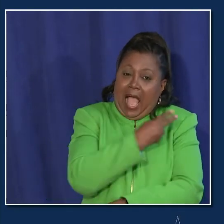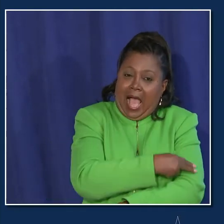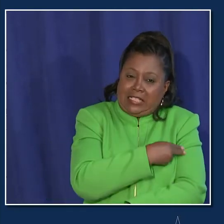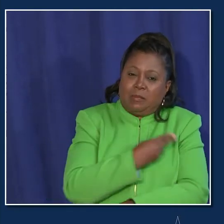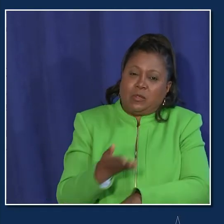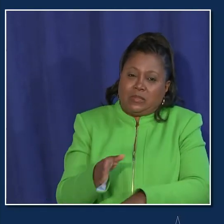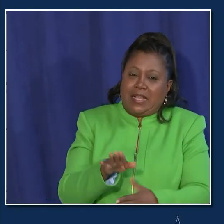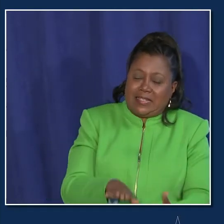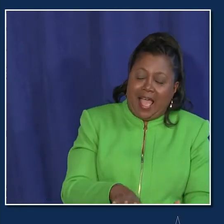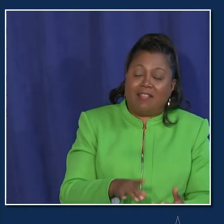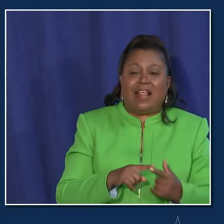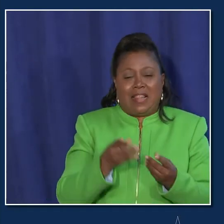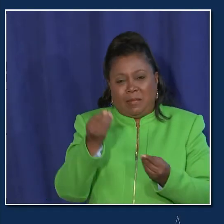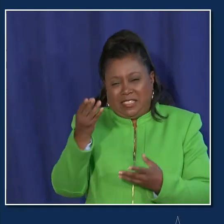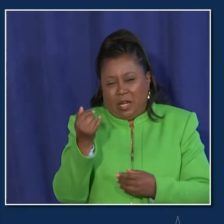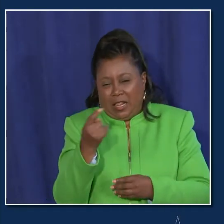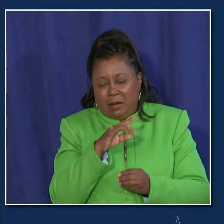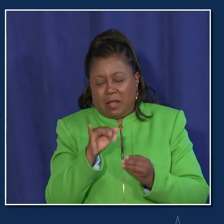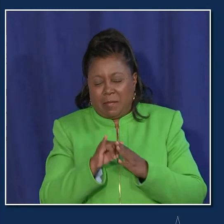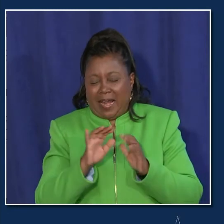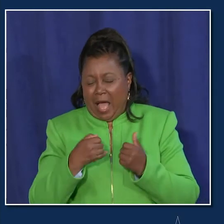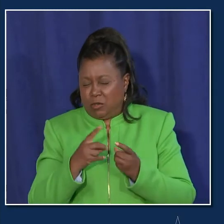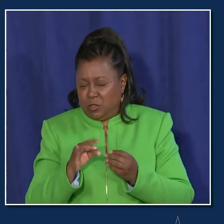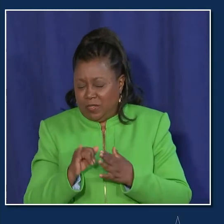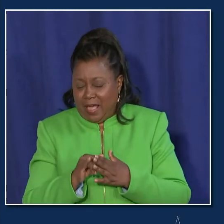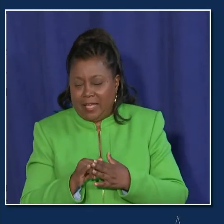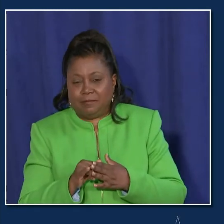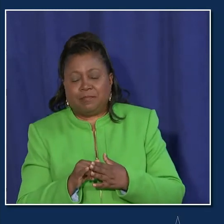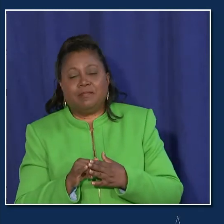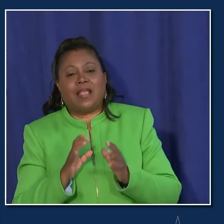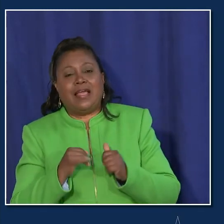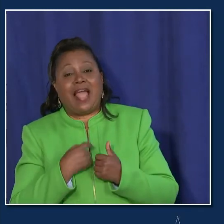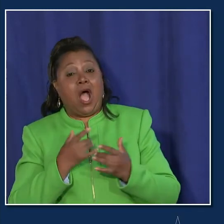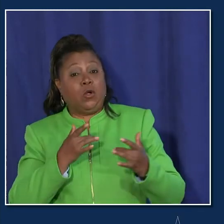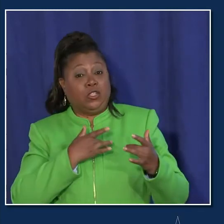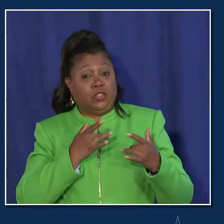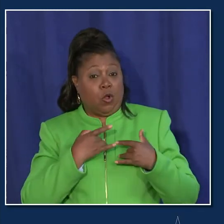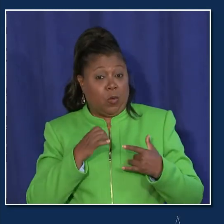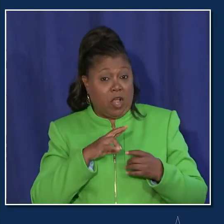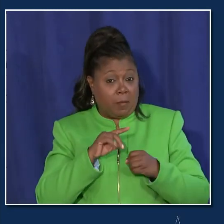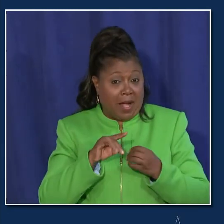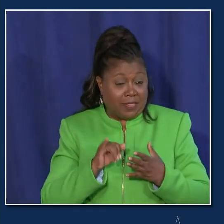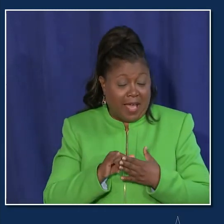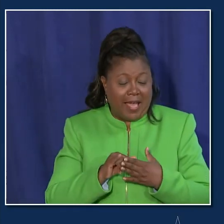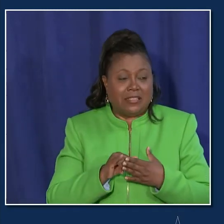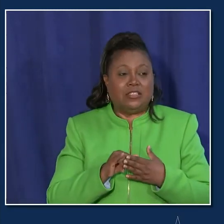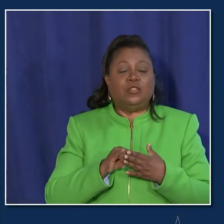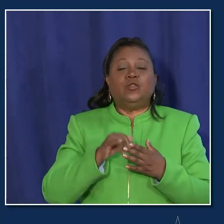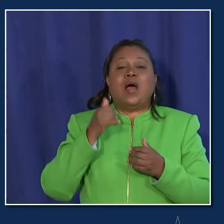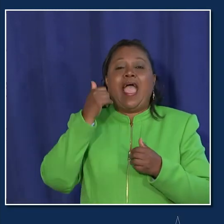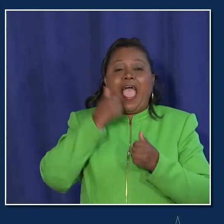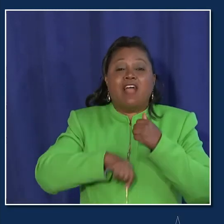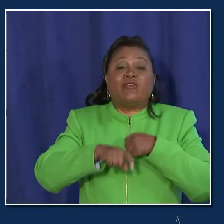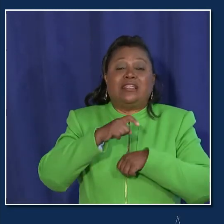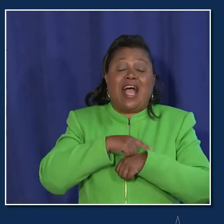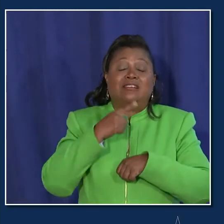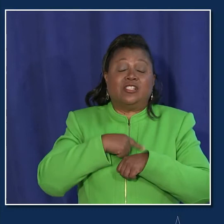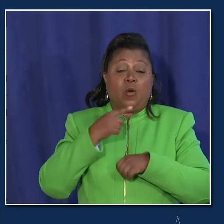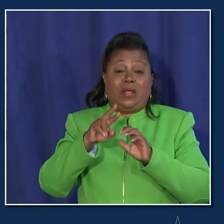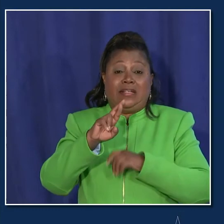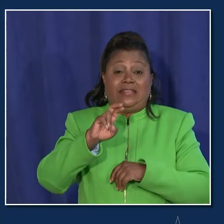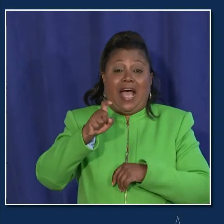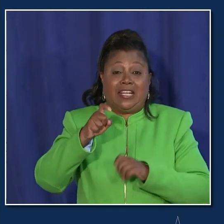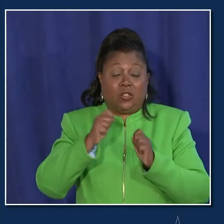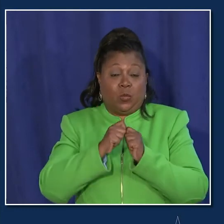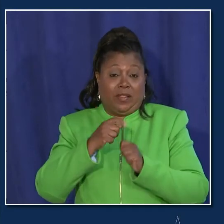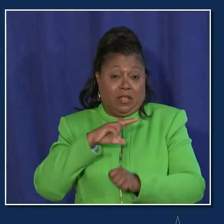and deaths. And let me tell you a little bit about how we do that and how concerned we are about that. So every single time someone is diagnosed